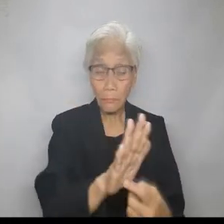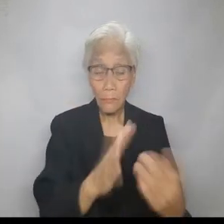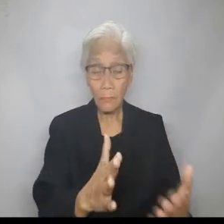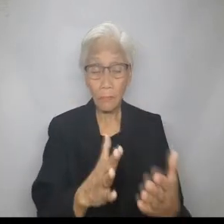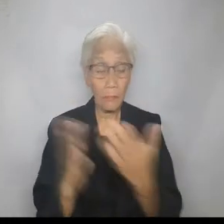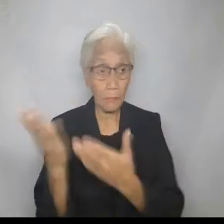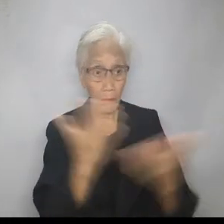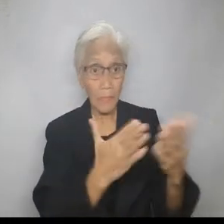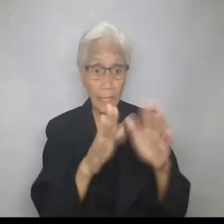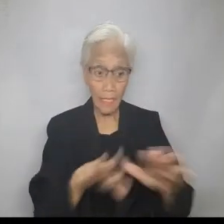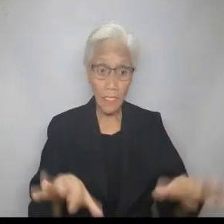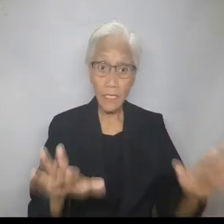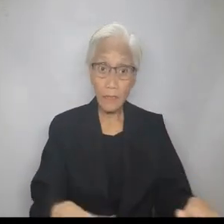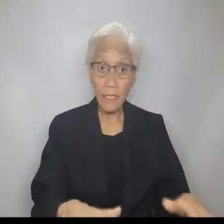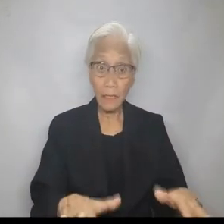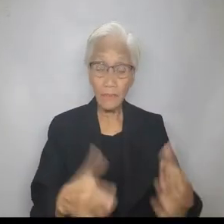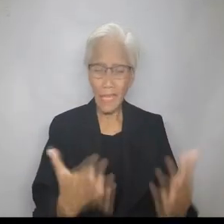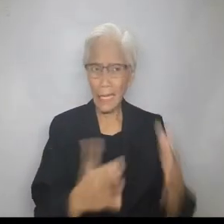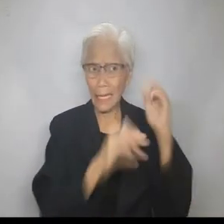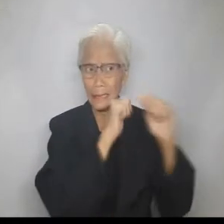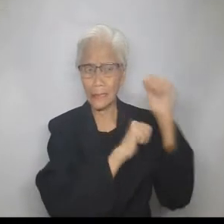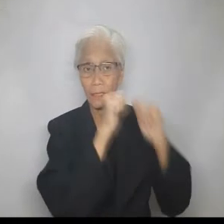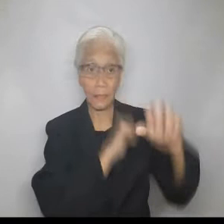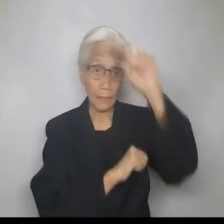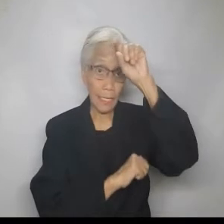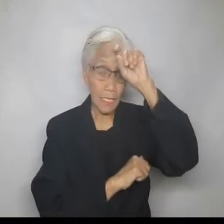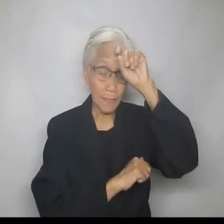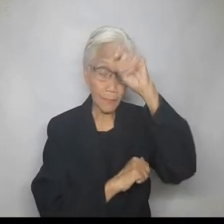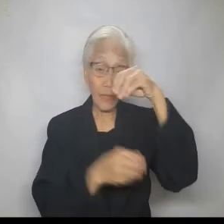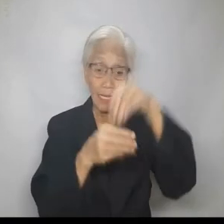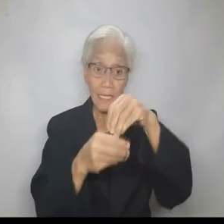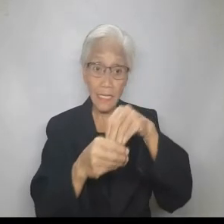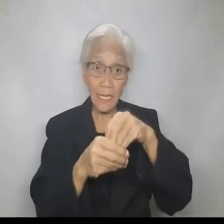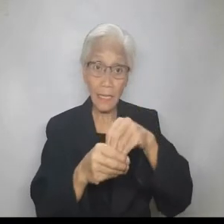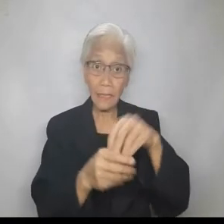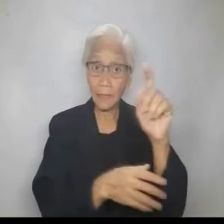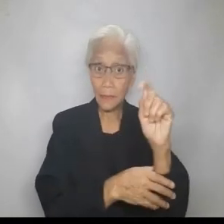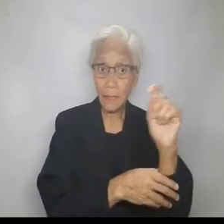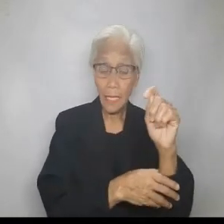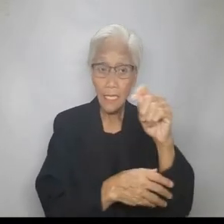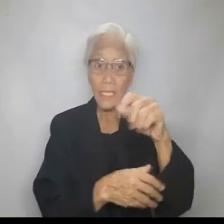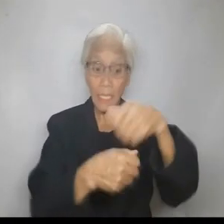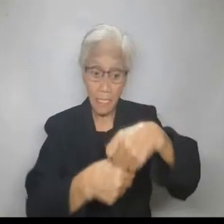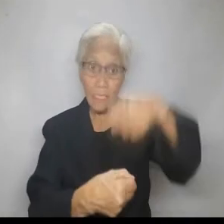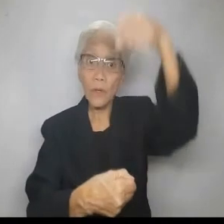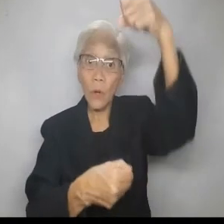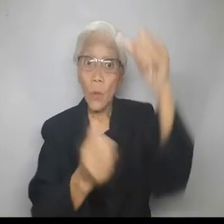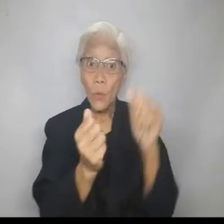the children of Israel out of ancient Egypt. Inside the tefillin is the tefillin